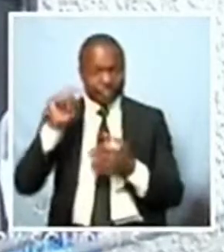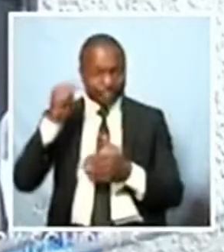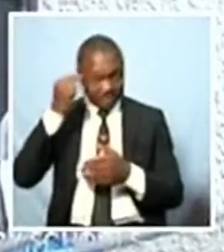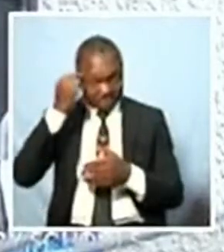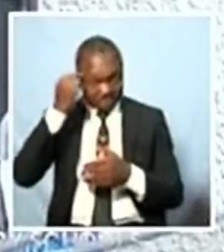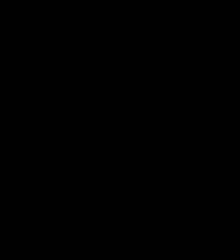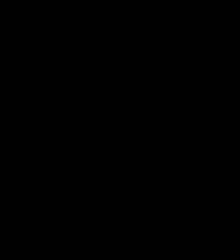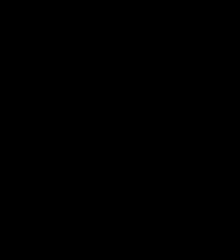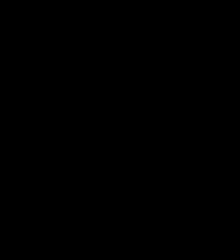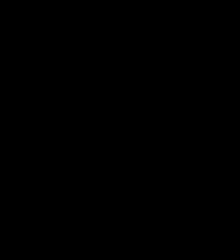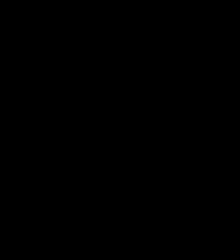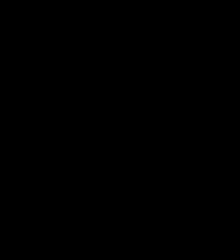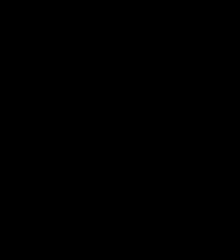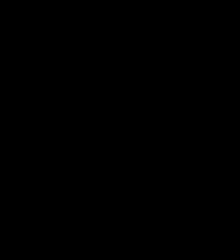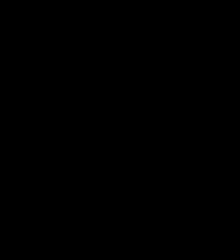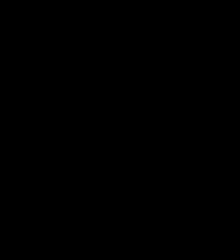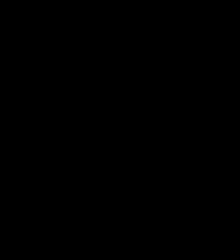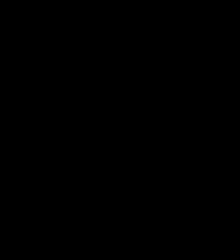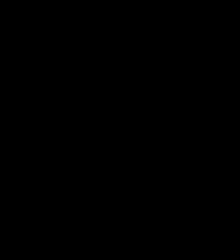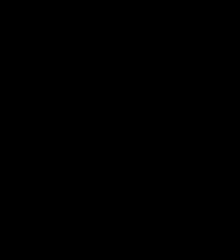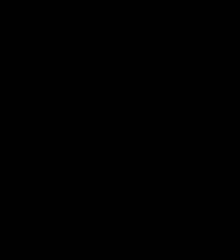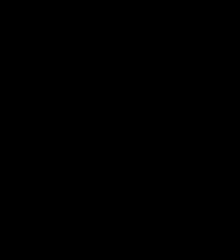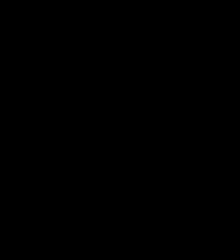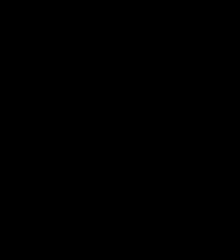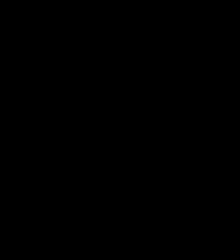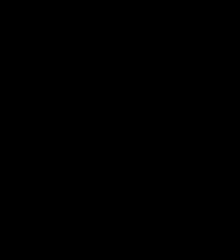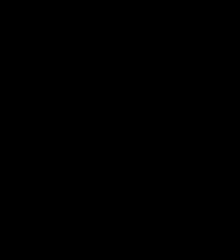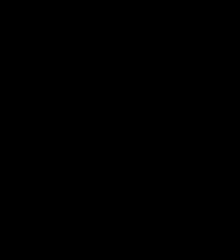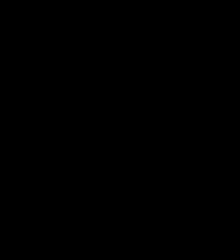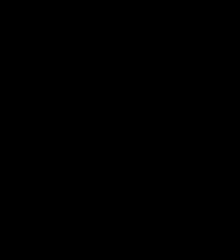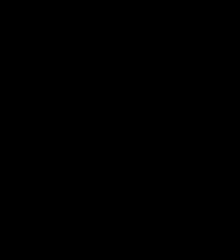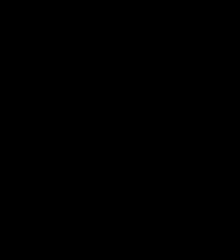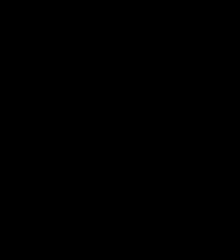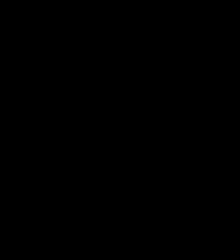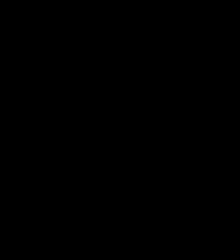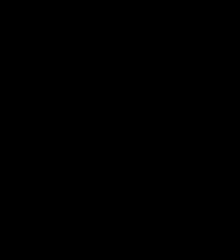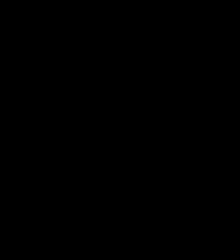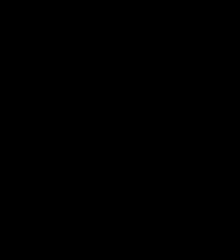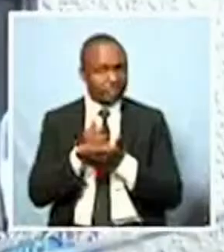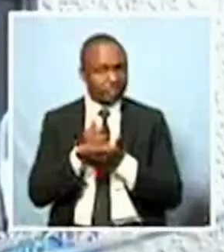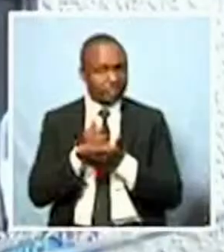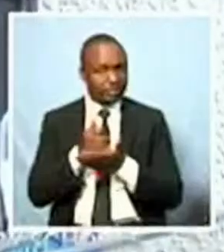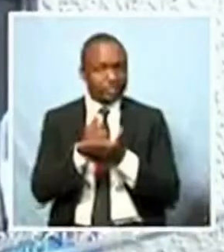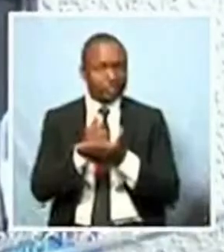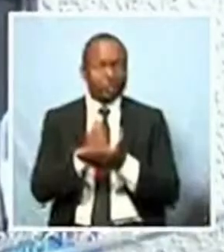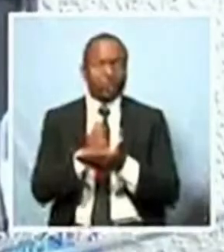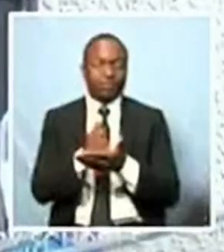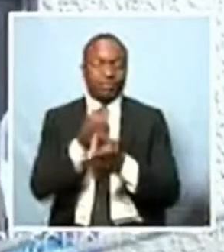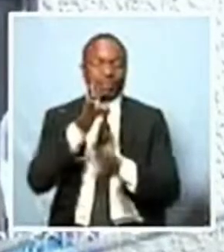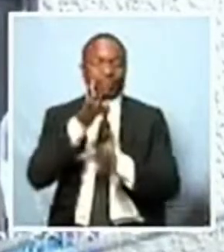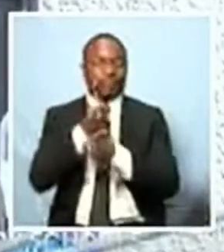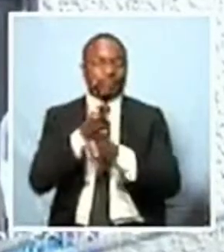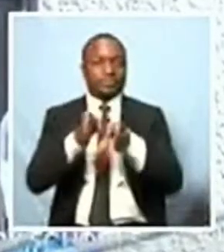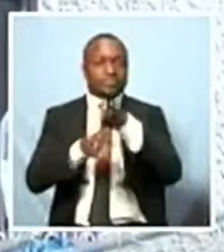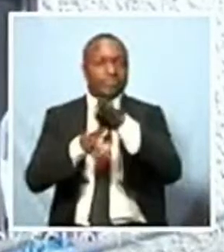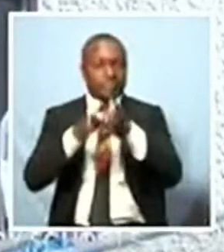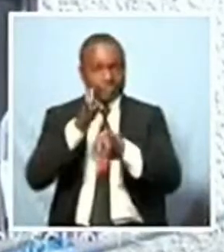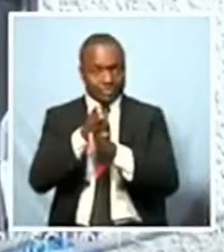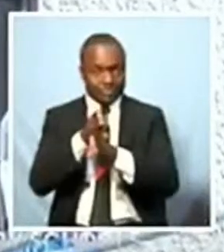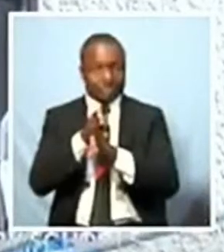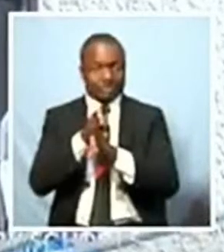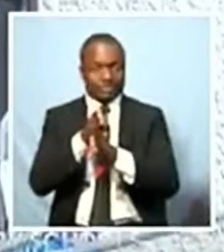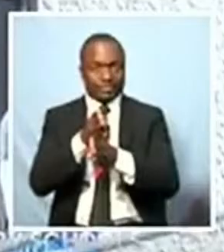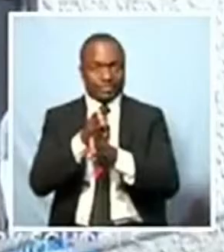has and half years rolled out, facilitate the building of infrastructure in the rural